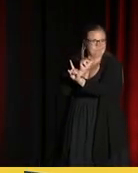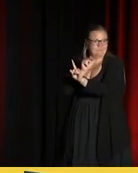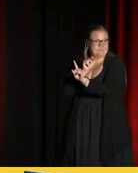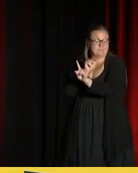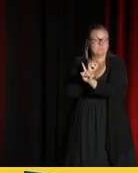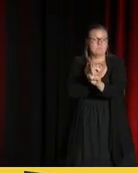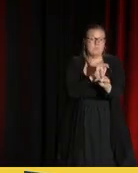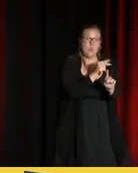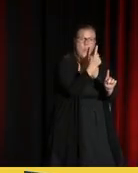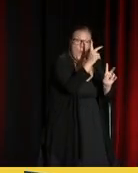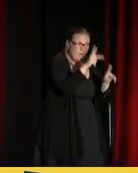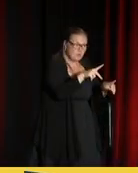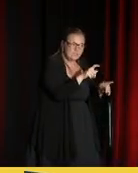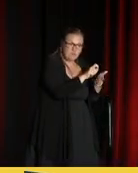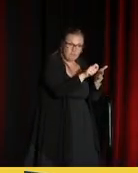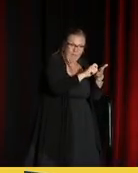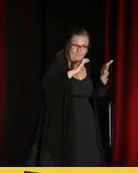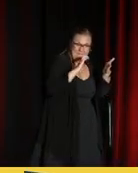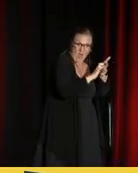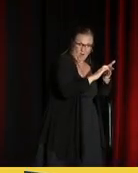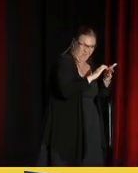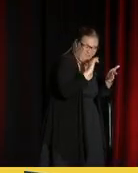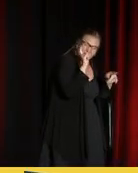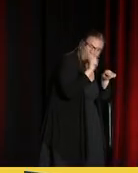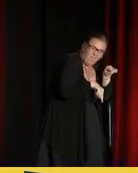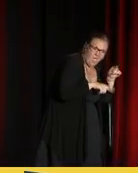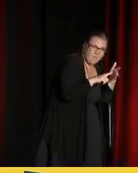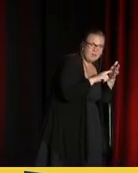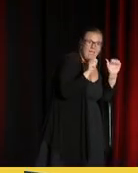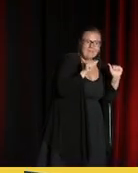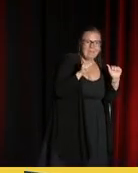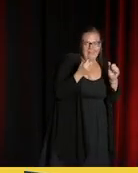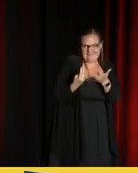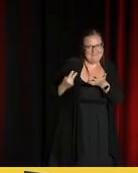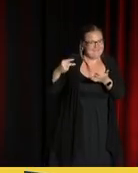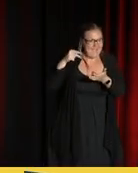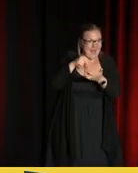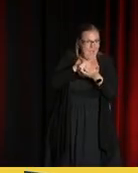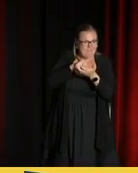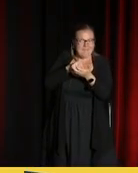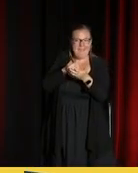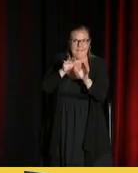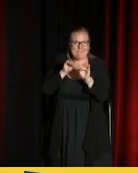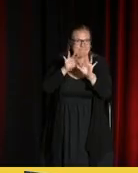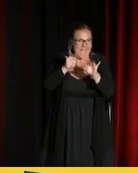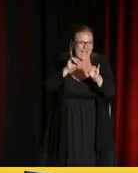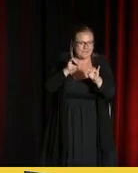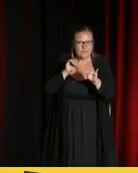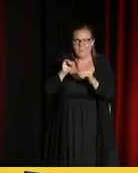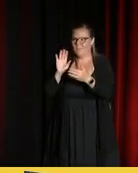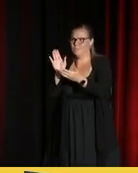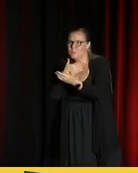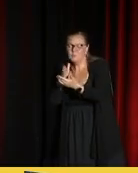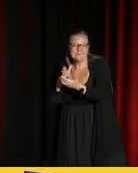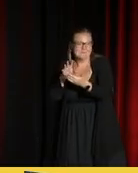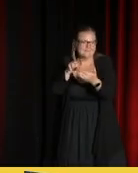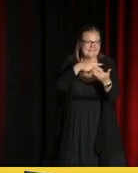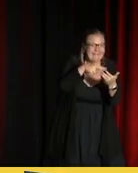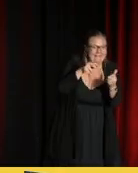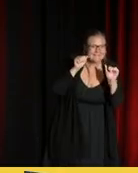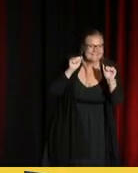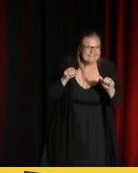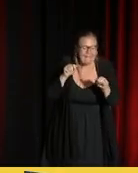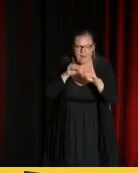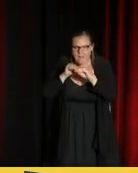write a paragraph can get up and perform a magic trick or a music or a dance in a way